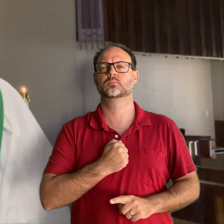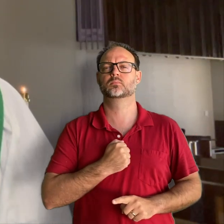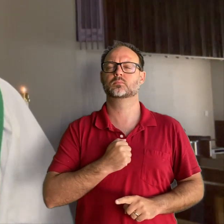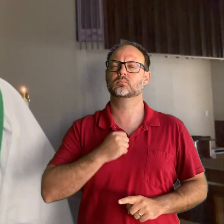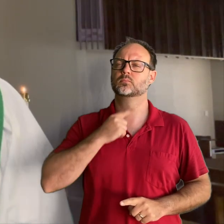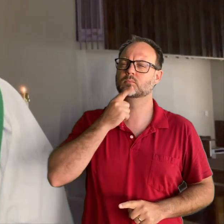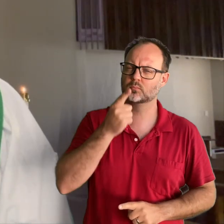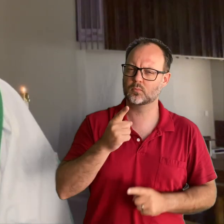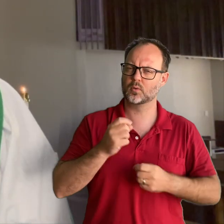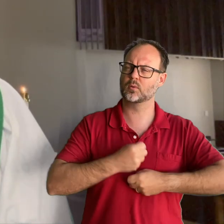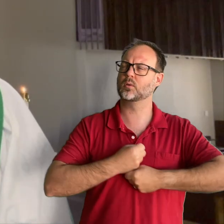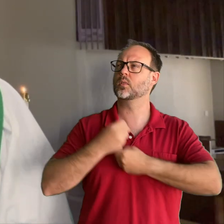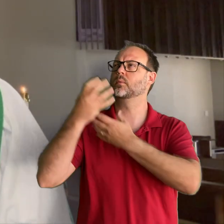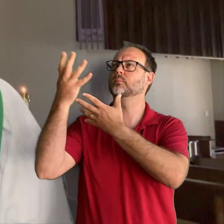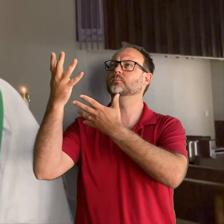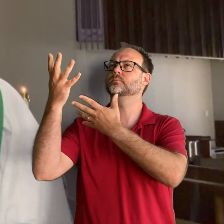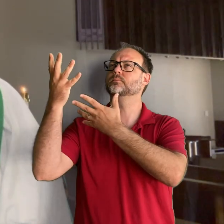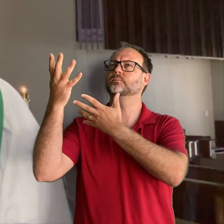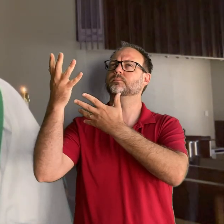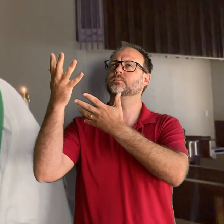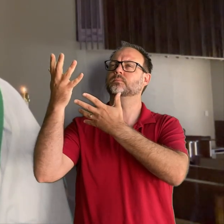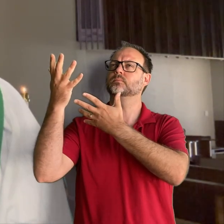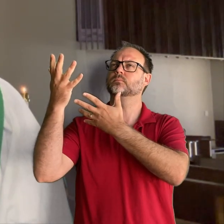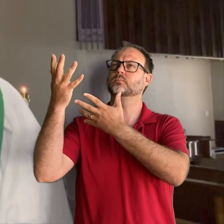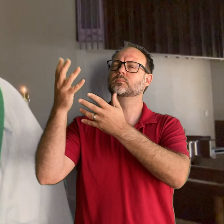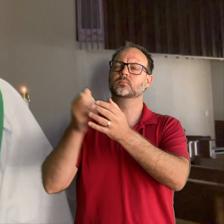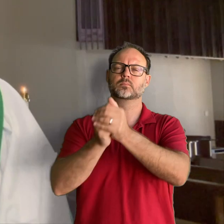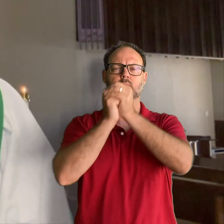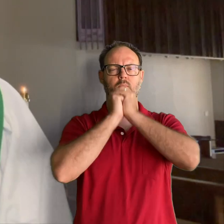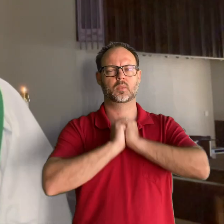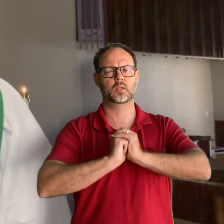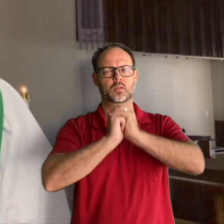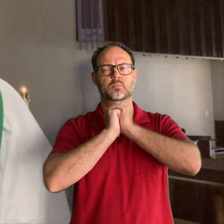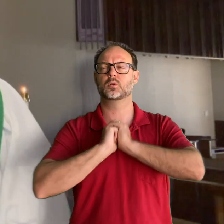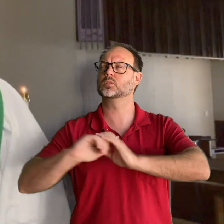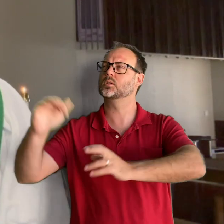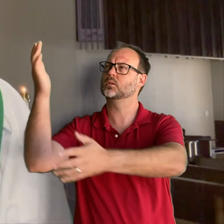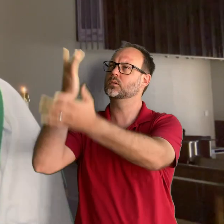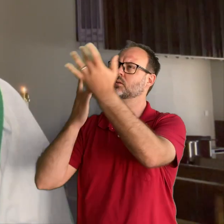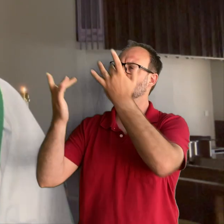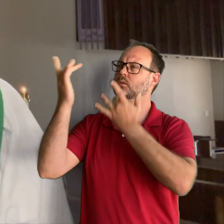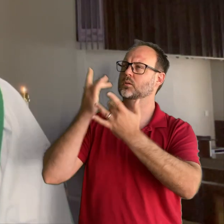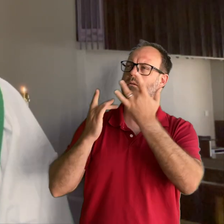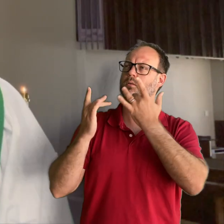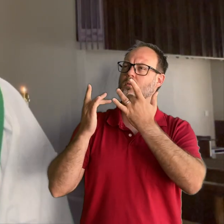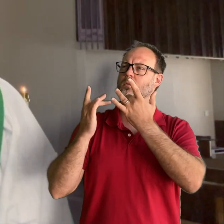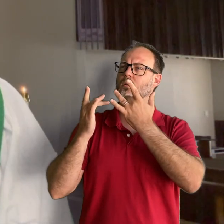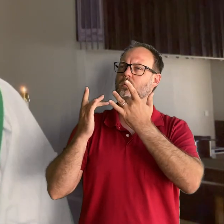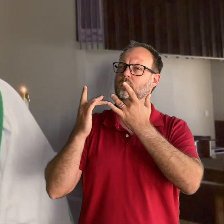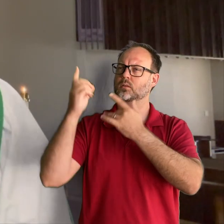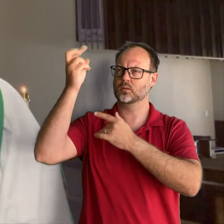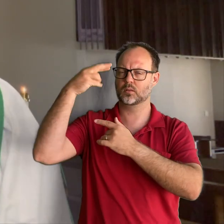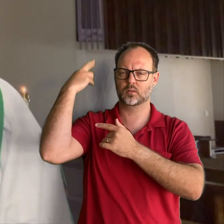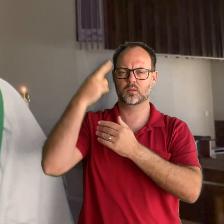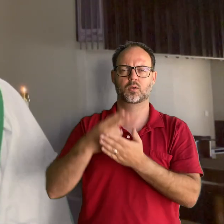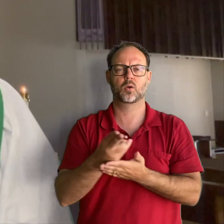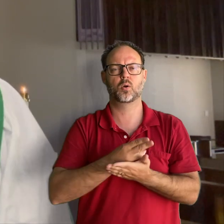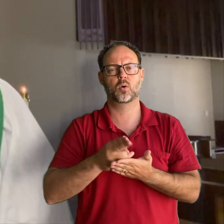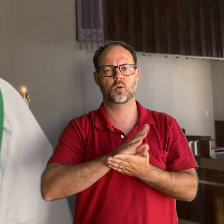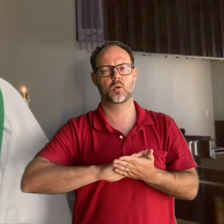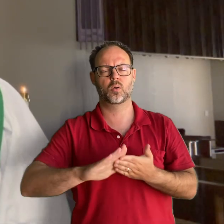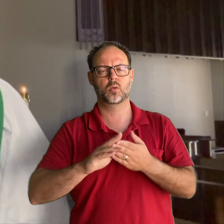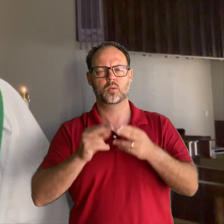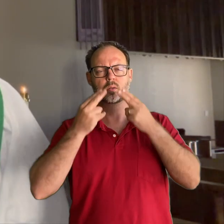them, and sincerely repent of them, and I pray thee of thy boundless mercy, and for the sake of the